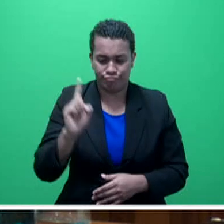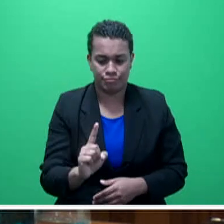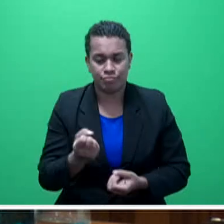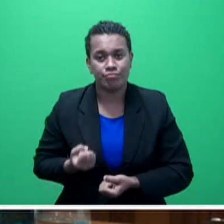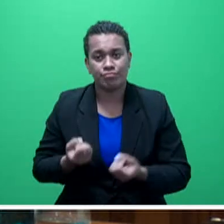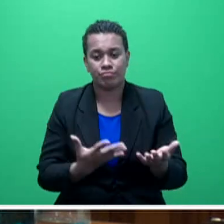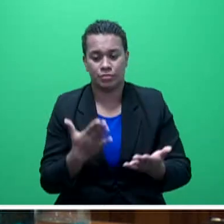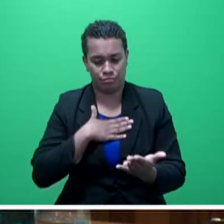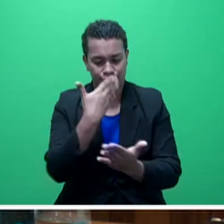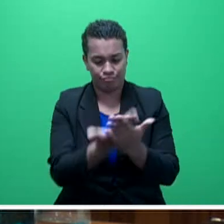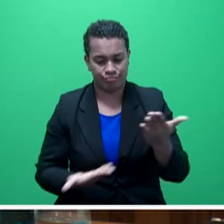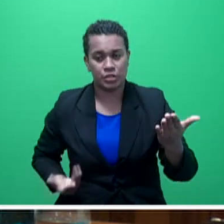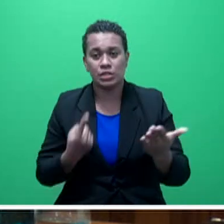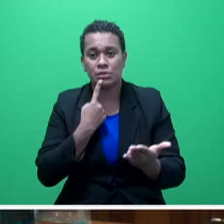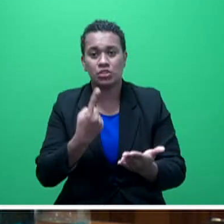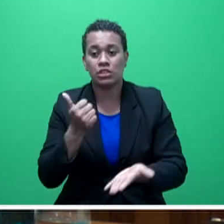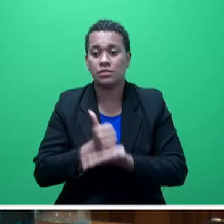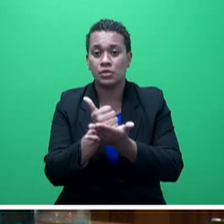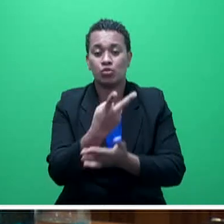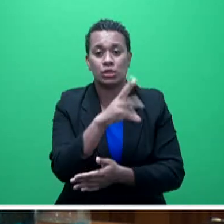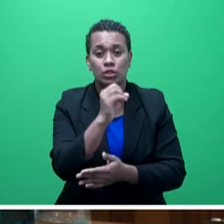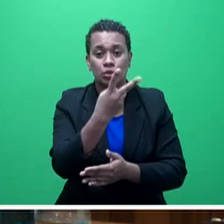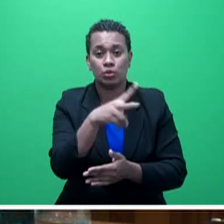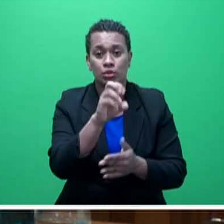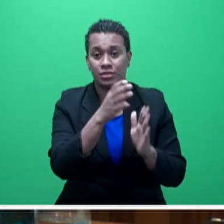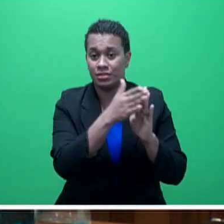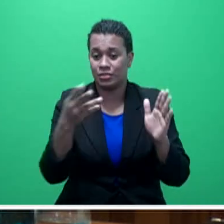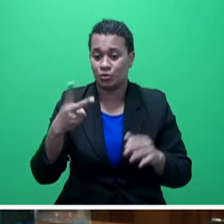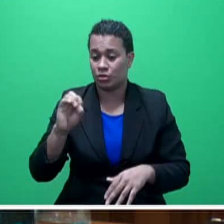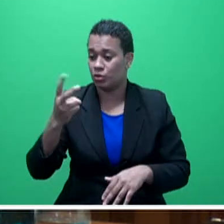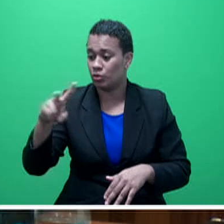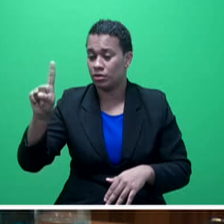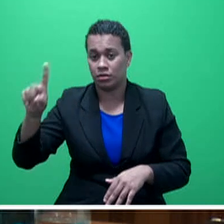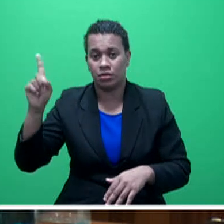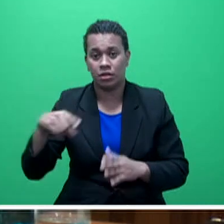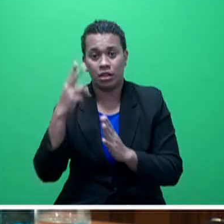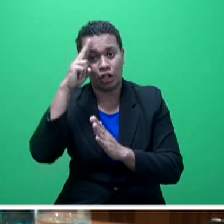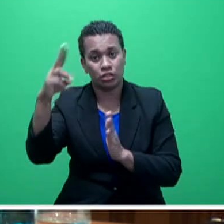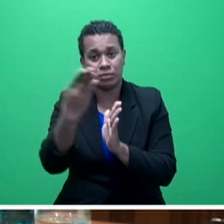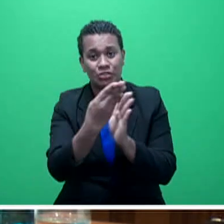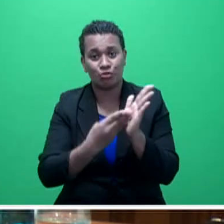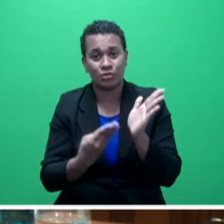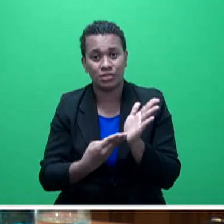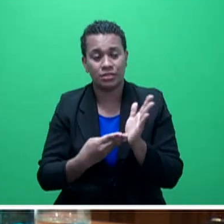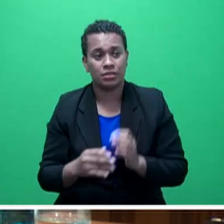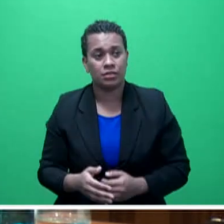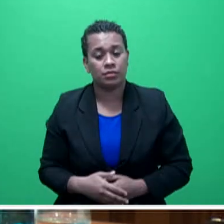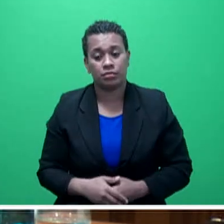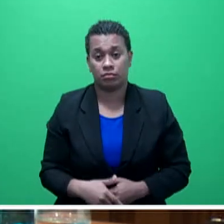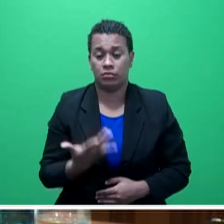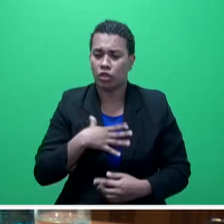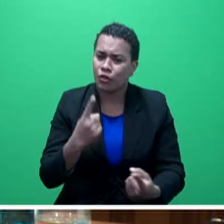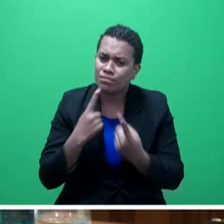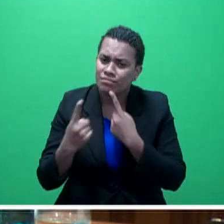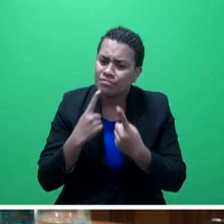of the 2020-2021 national budget. Let me commend the Honorable Minister for Economy for a